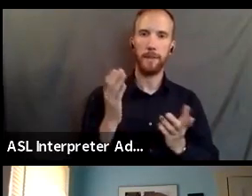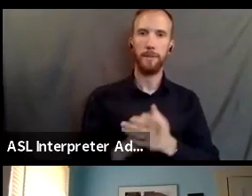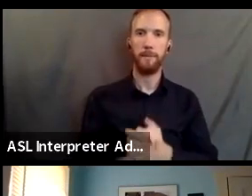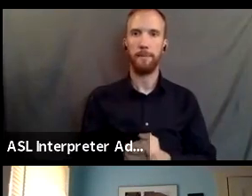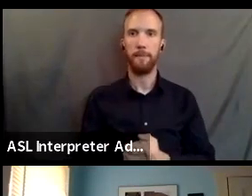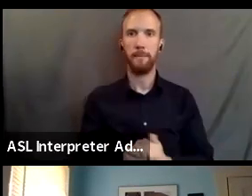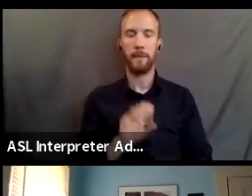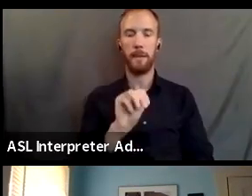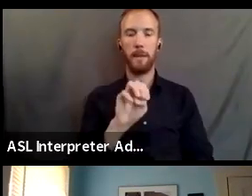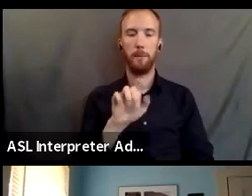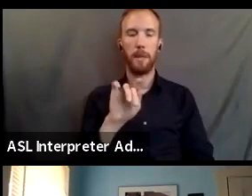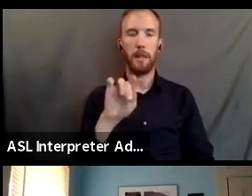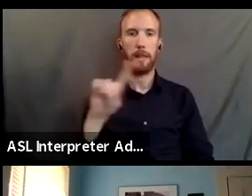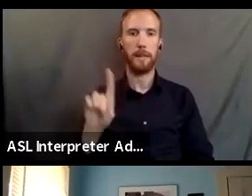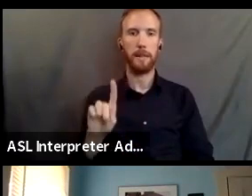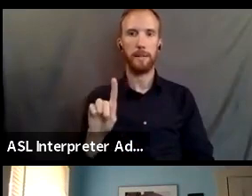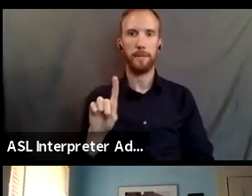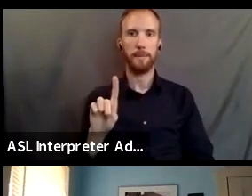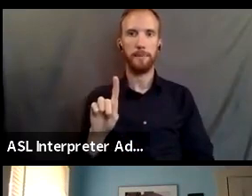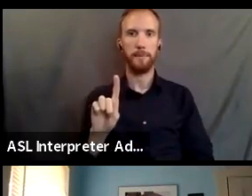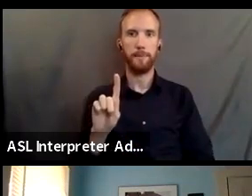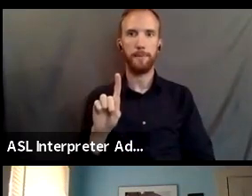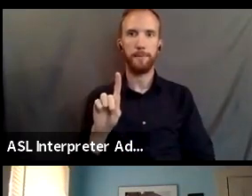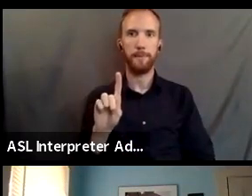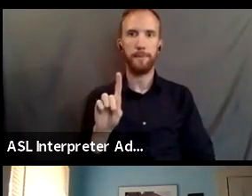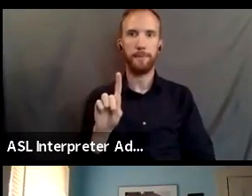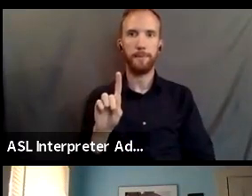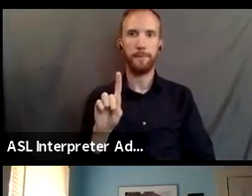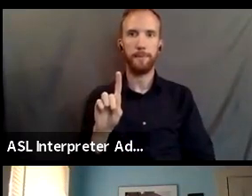member melendez